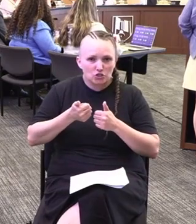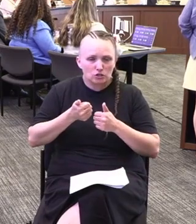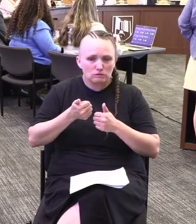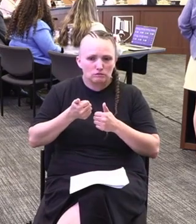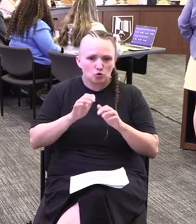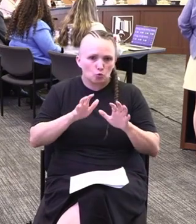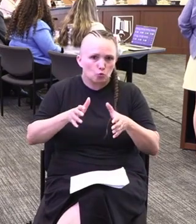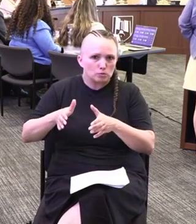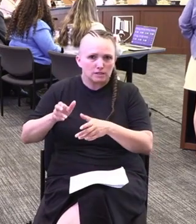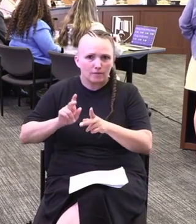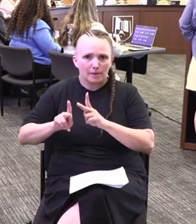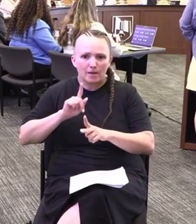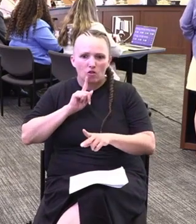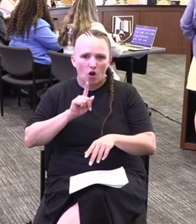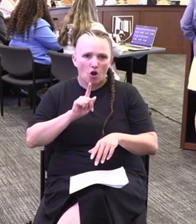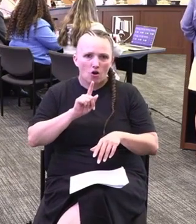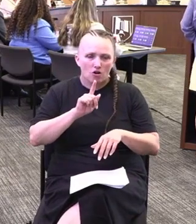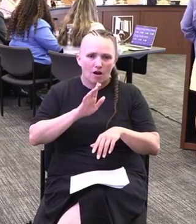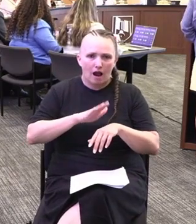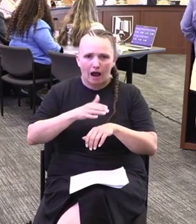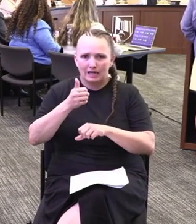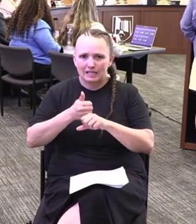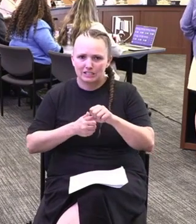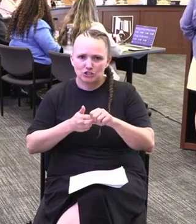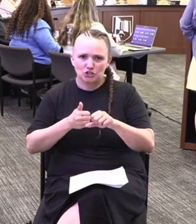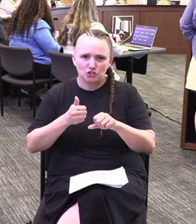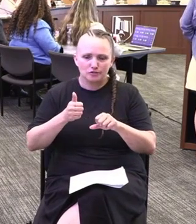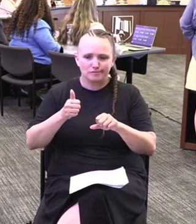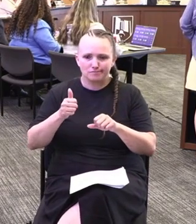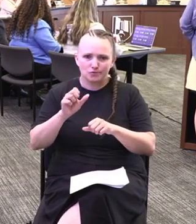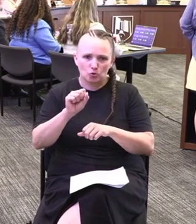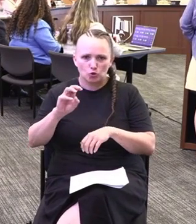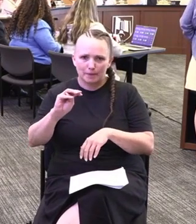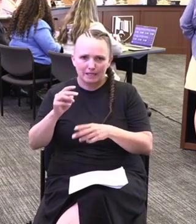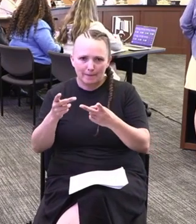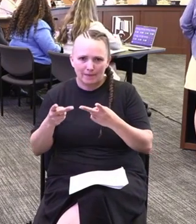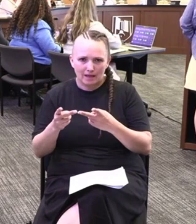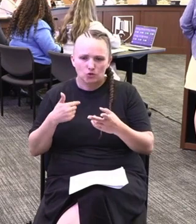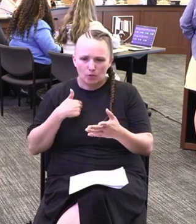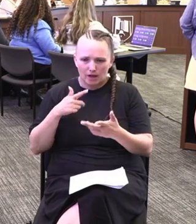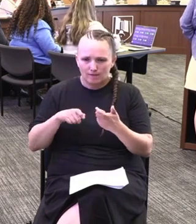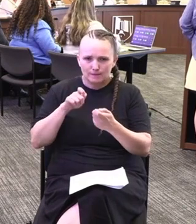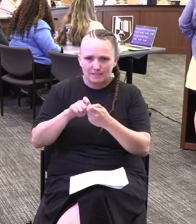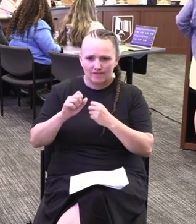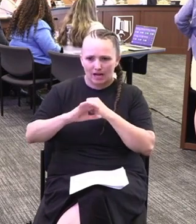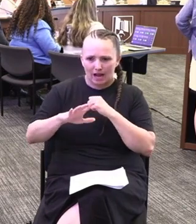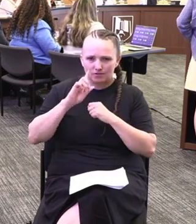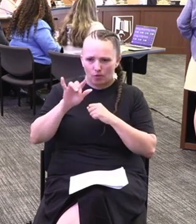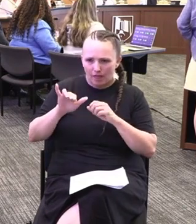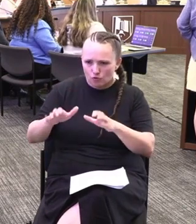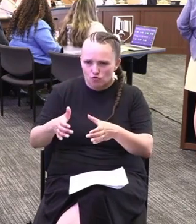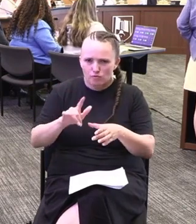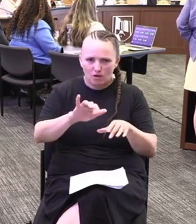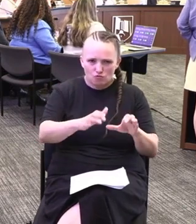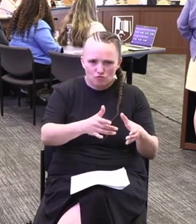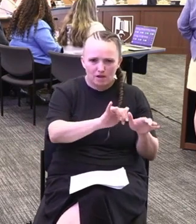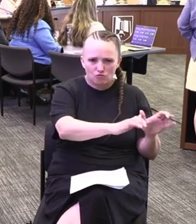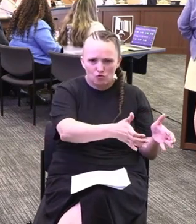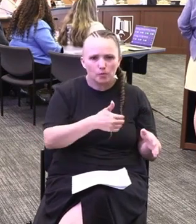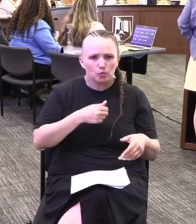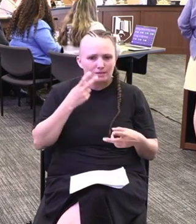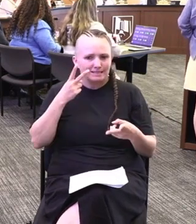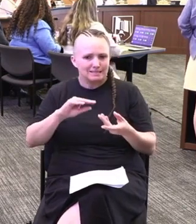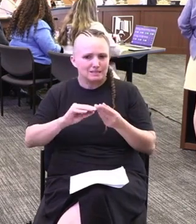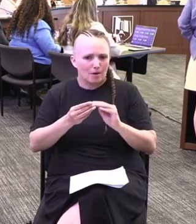each platform. So we have certain ads running for each platform specifically targeted to them. So we see those numbers and we track